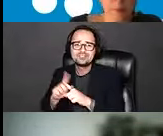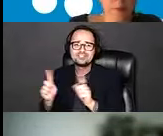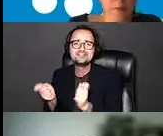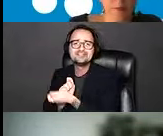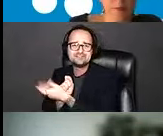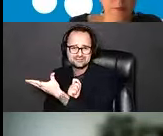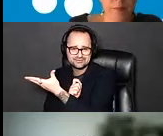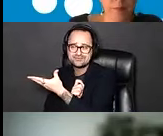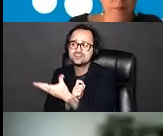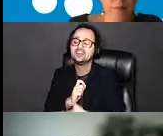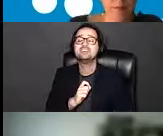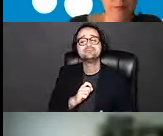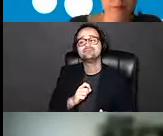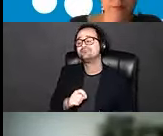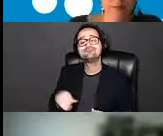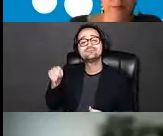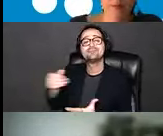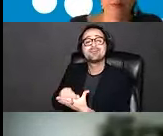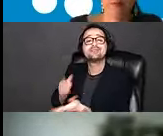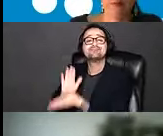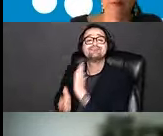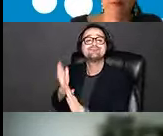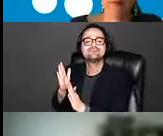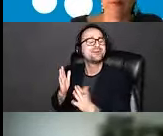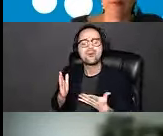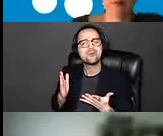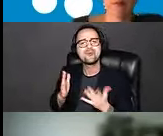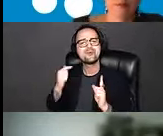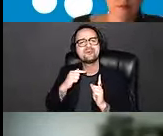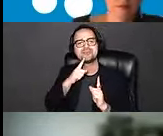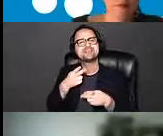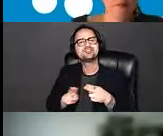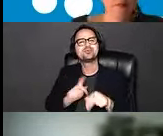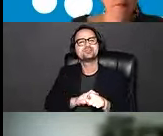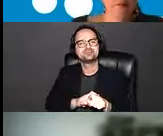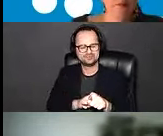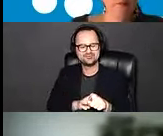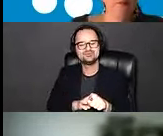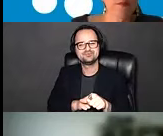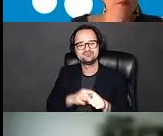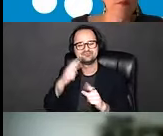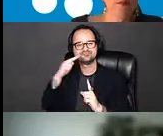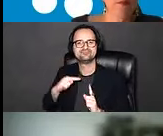they can do it, spend the money, and it's done. So this sort of short-term kind of thinking.